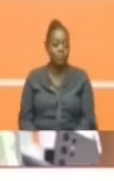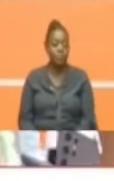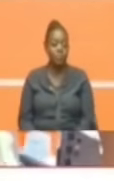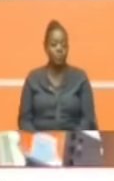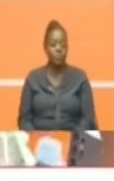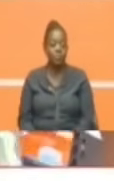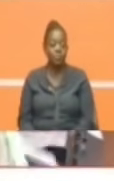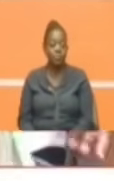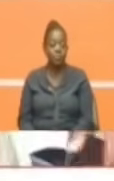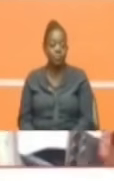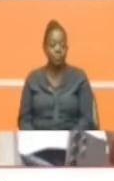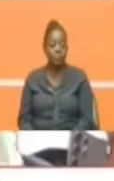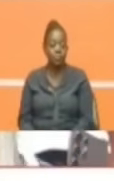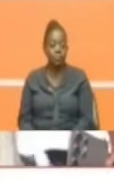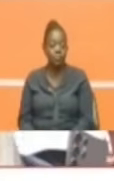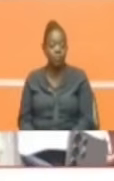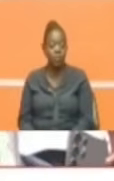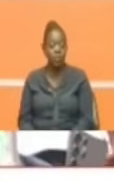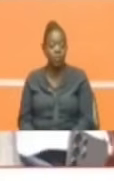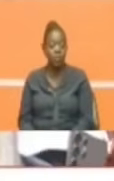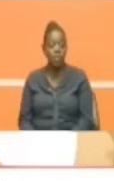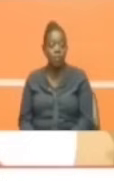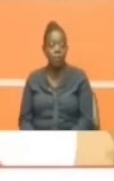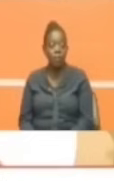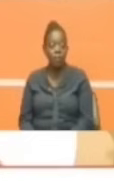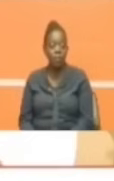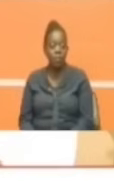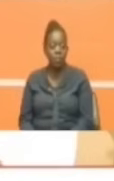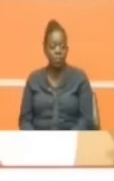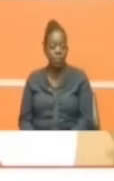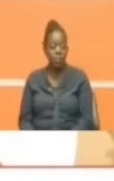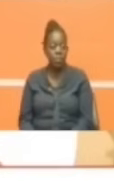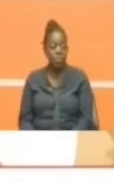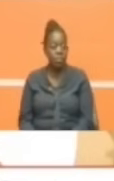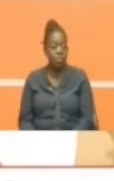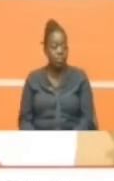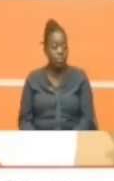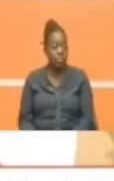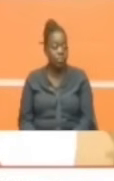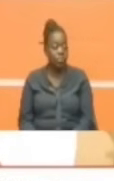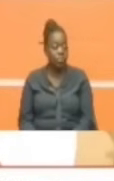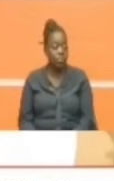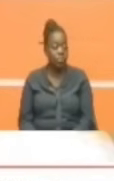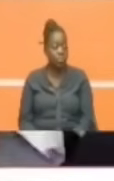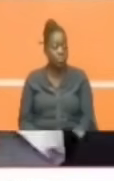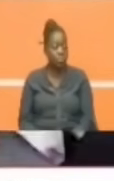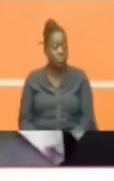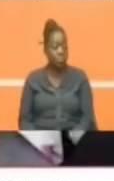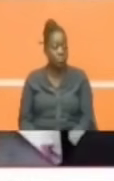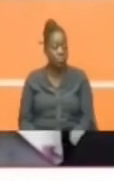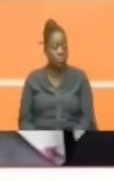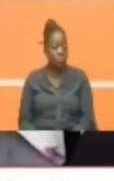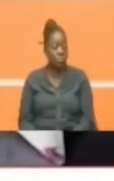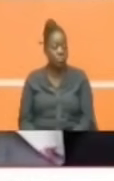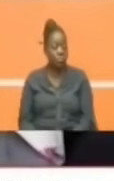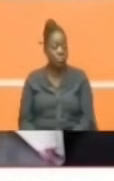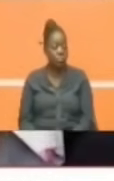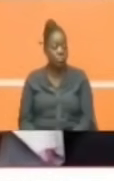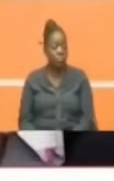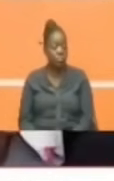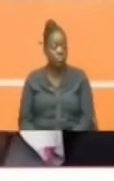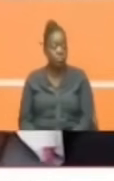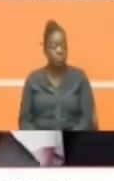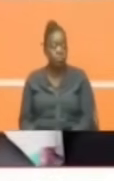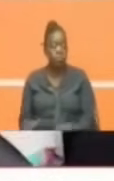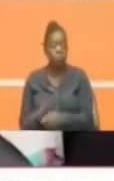as patriots, we decided to pick up the mantle. Alope de President Museveni, kule zinja uli zaga manzireti duwa. You are ok, nyinyo tabasu,